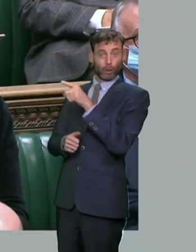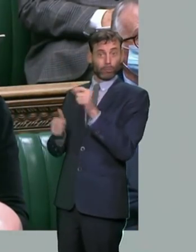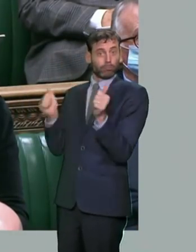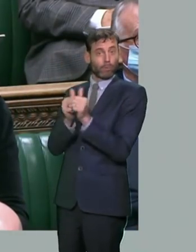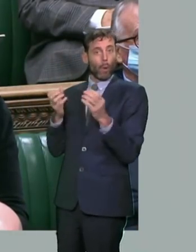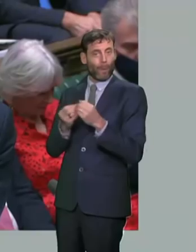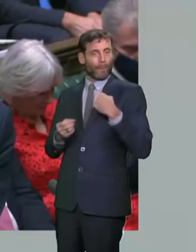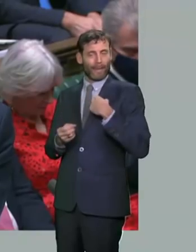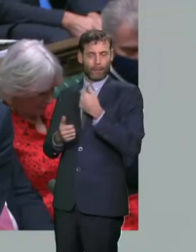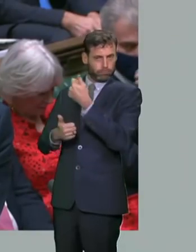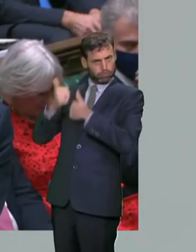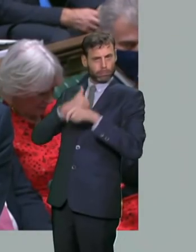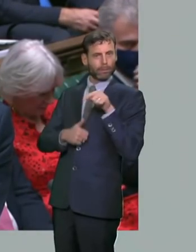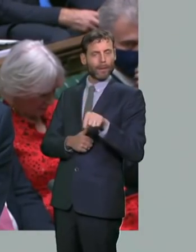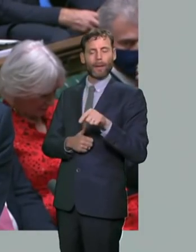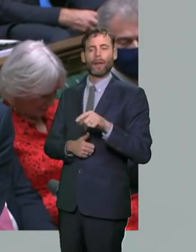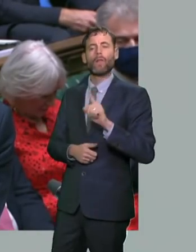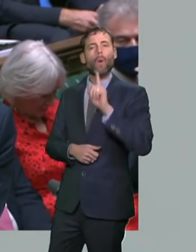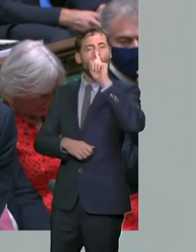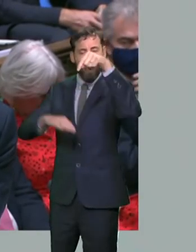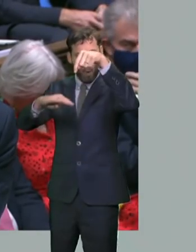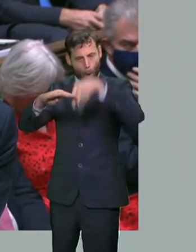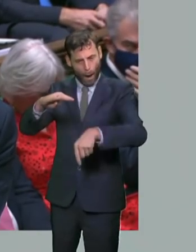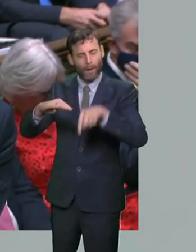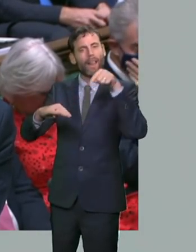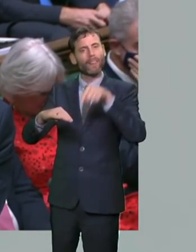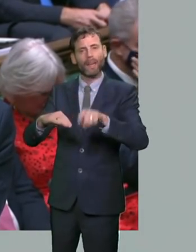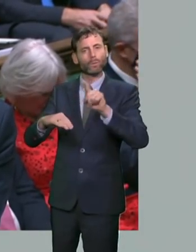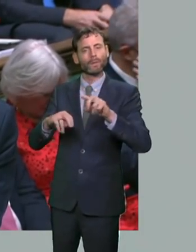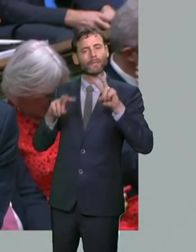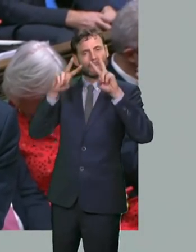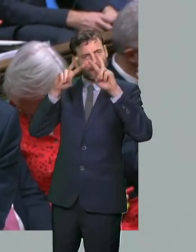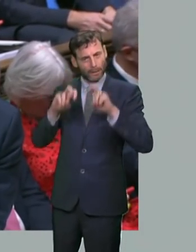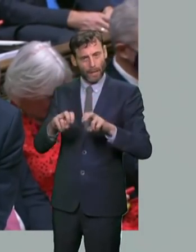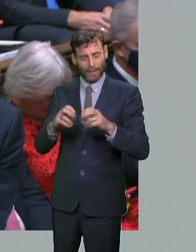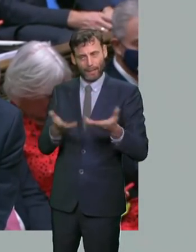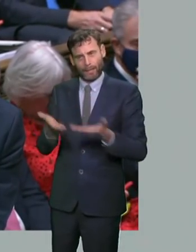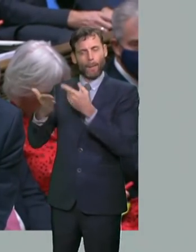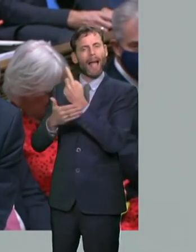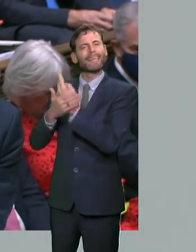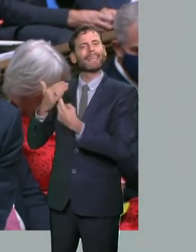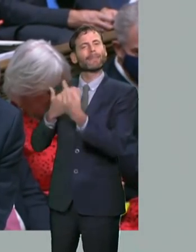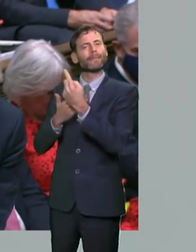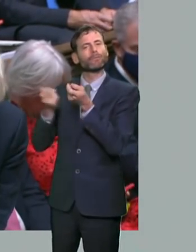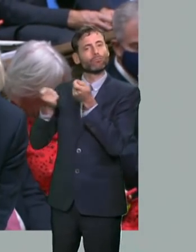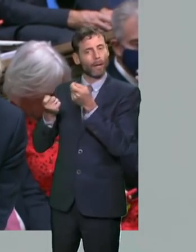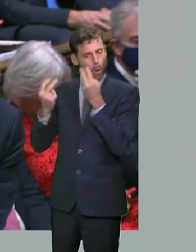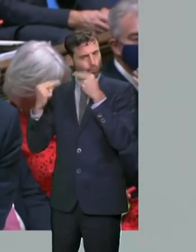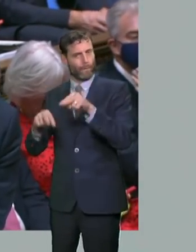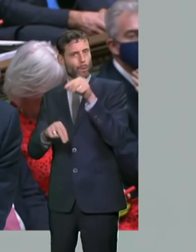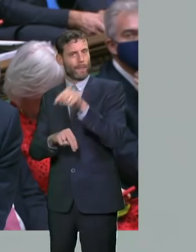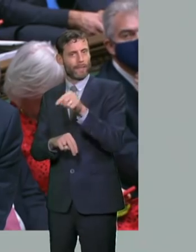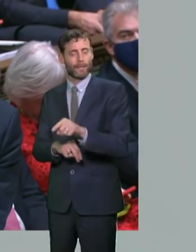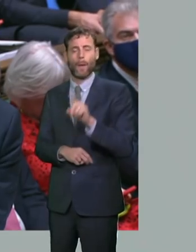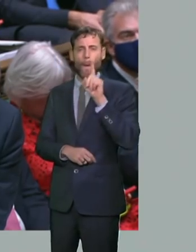The Cambo oil field, as she knows, is for study by an independent regulator. But what we have also done and led the world